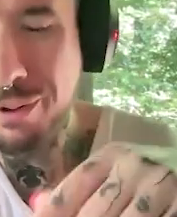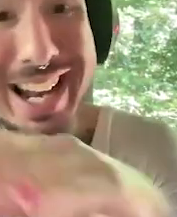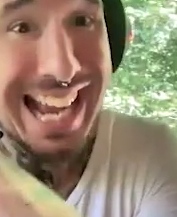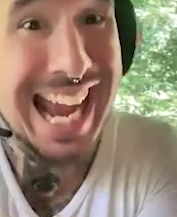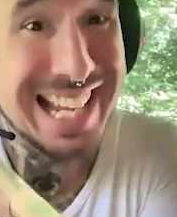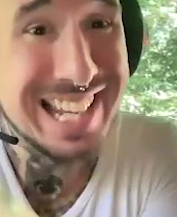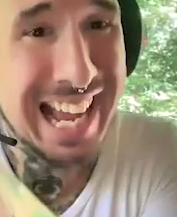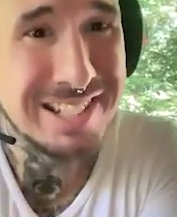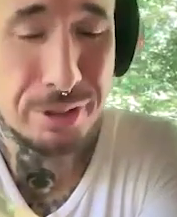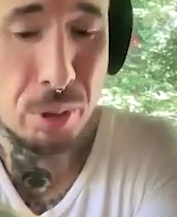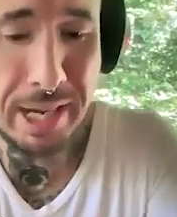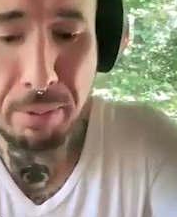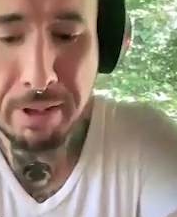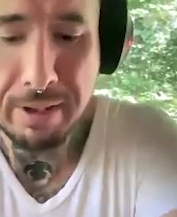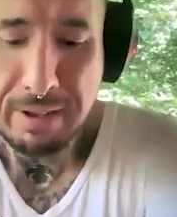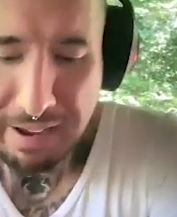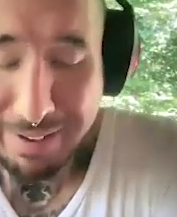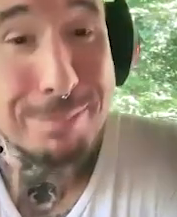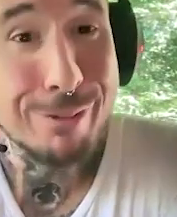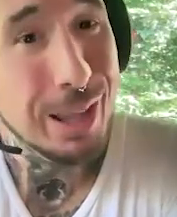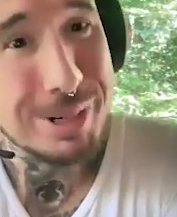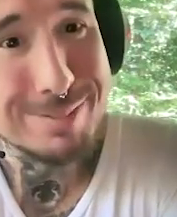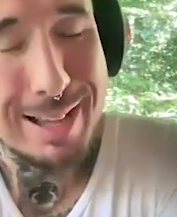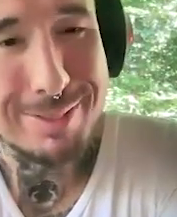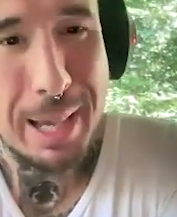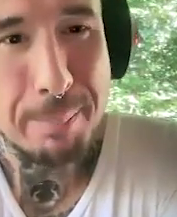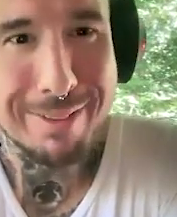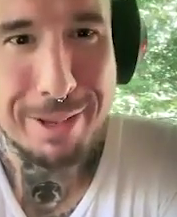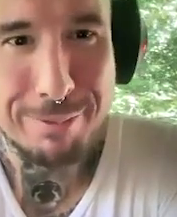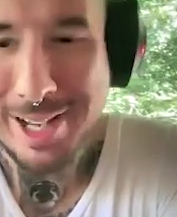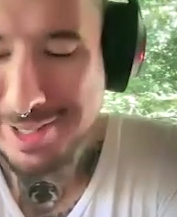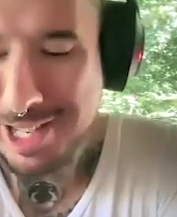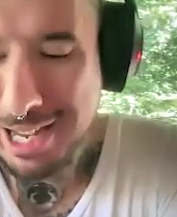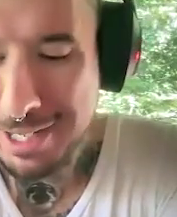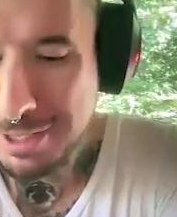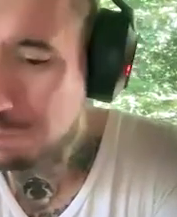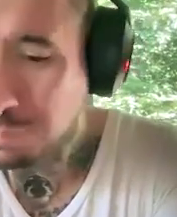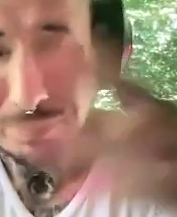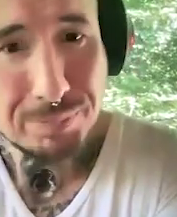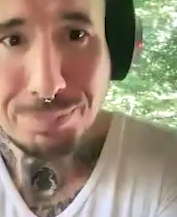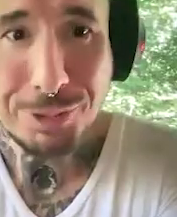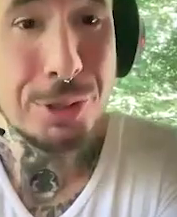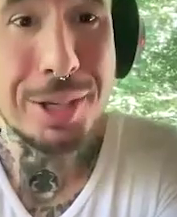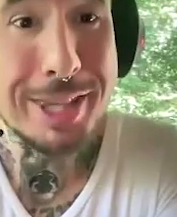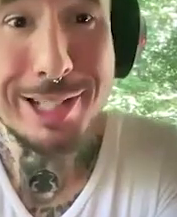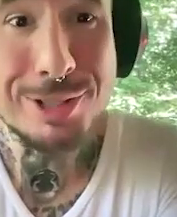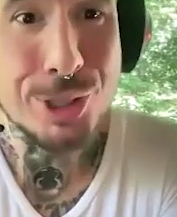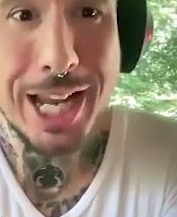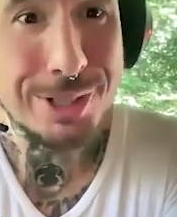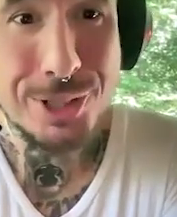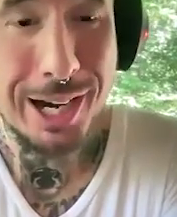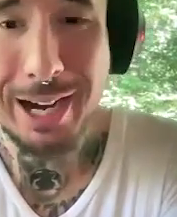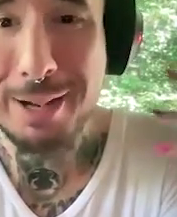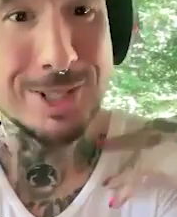me or that I had to go down. And I've been following that path ever since. And, some things